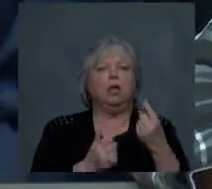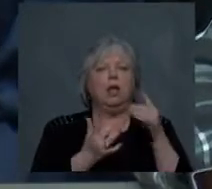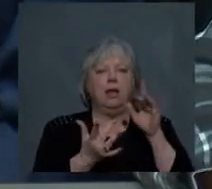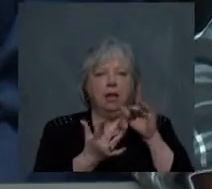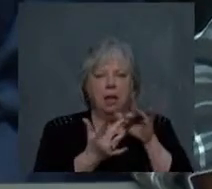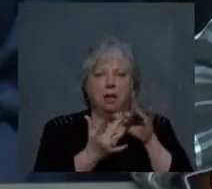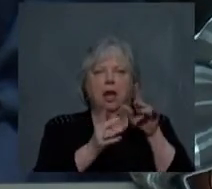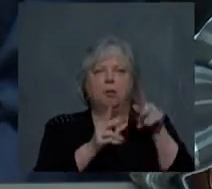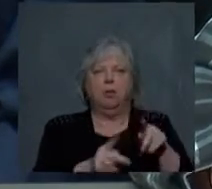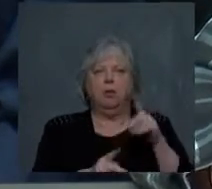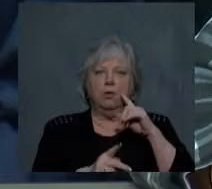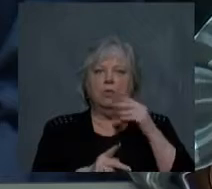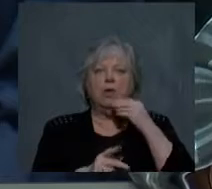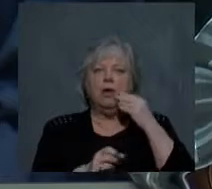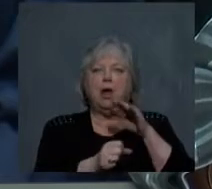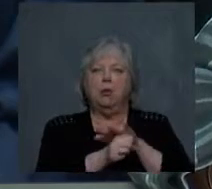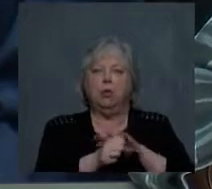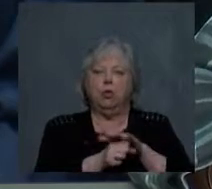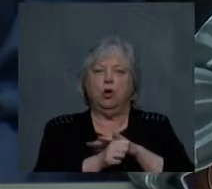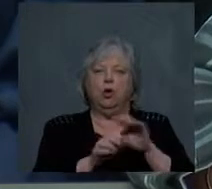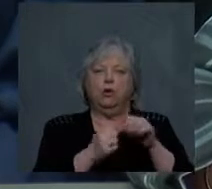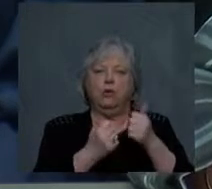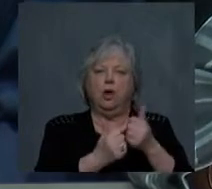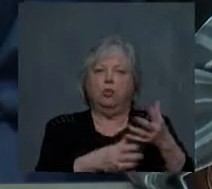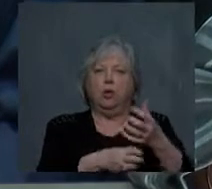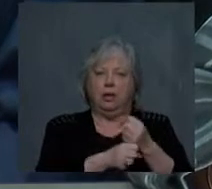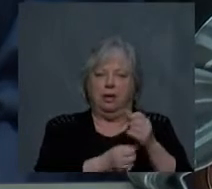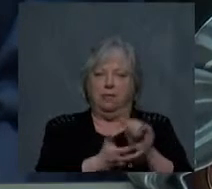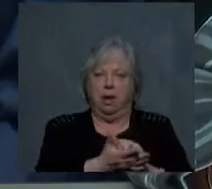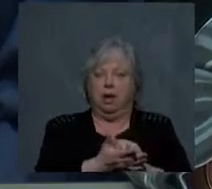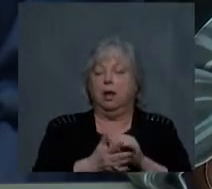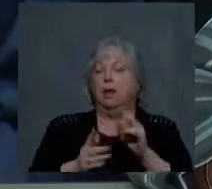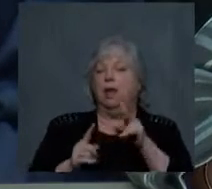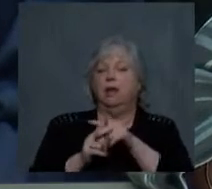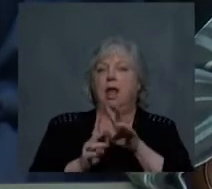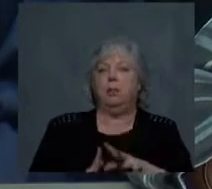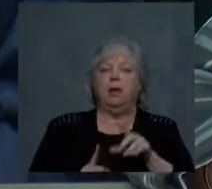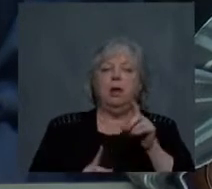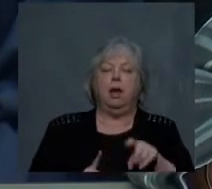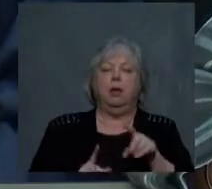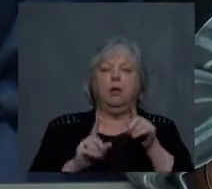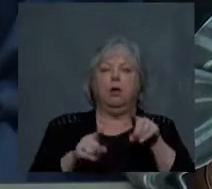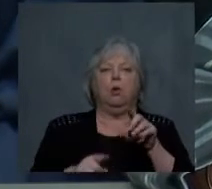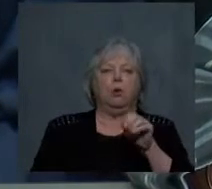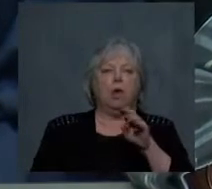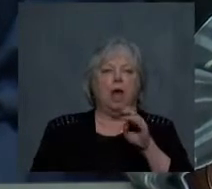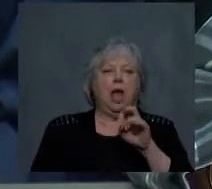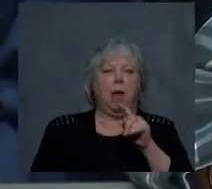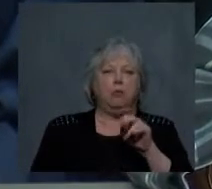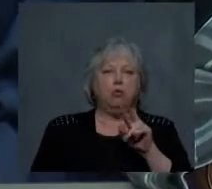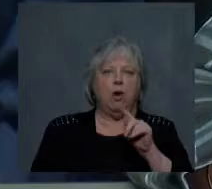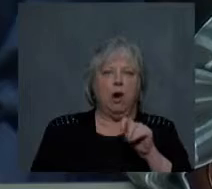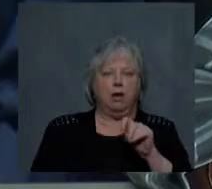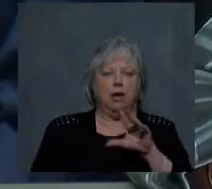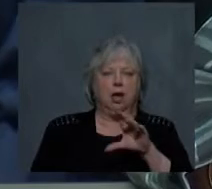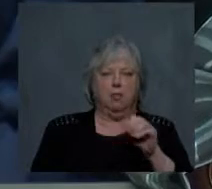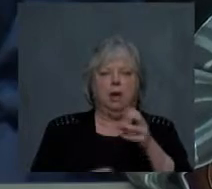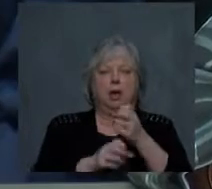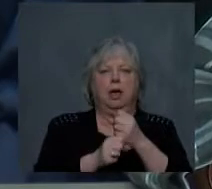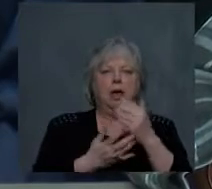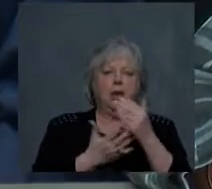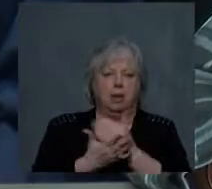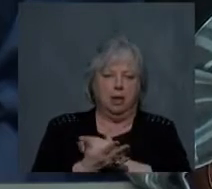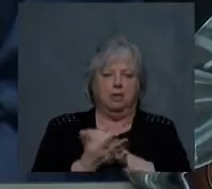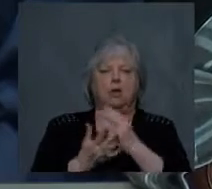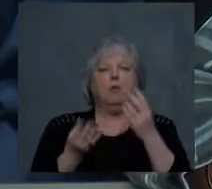person for the neighborhood association receives that notice. The applicant is required to go to an abstract company, obtain a list of all property owners,